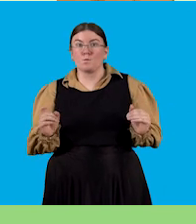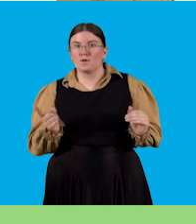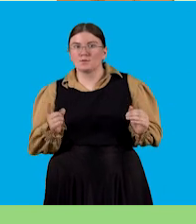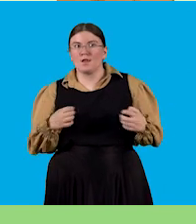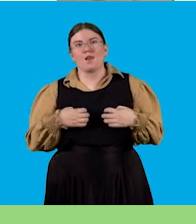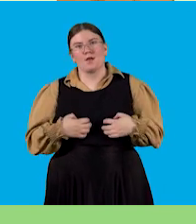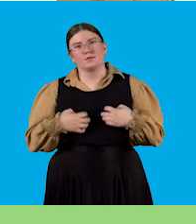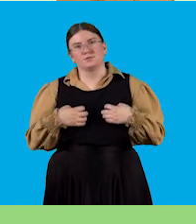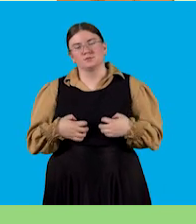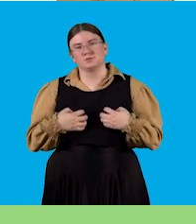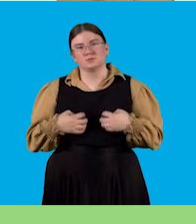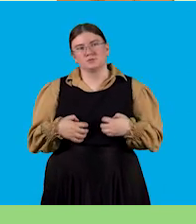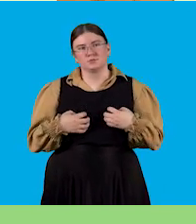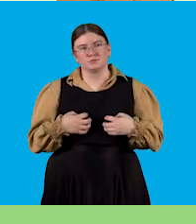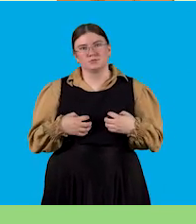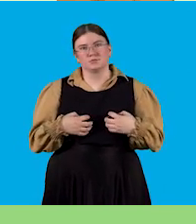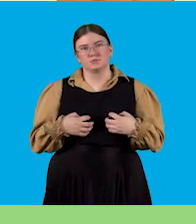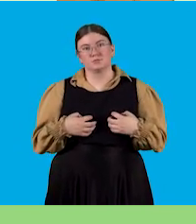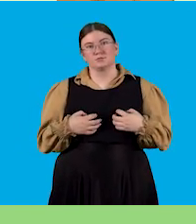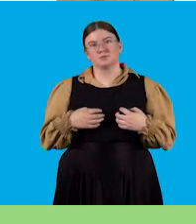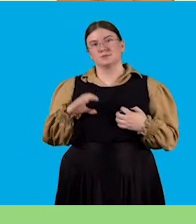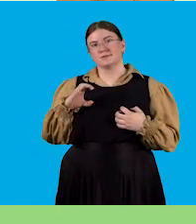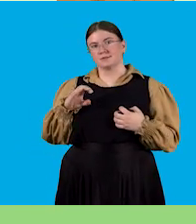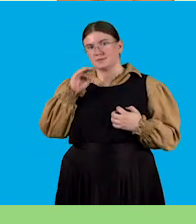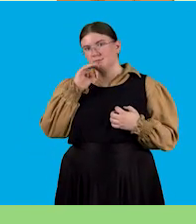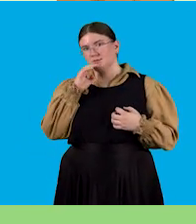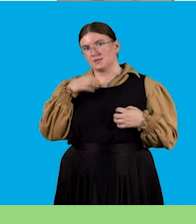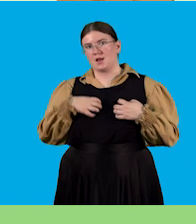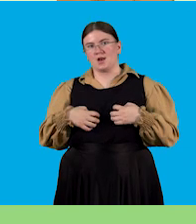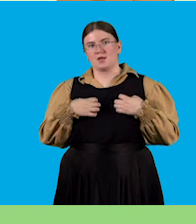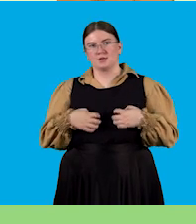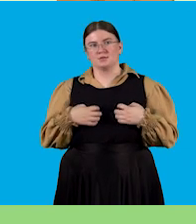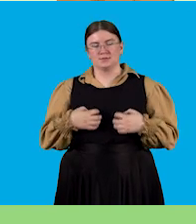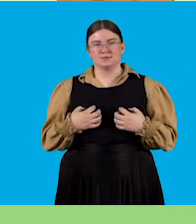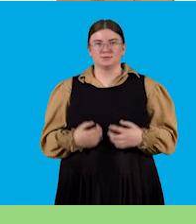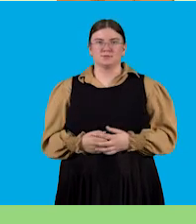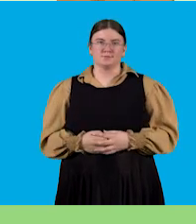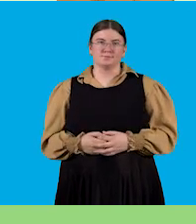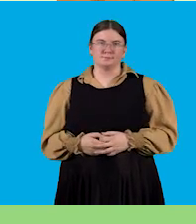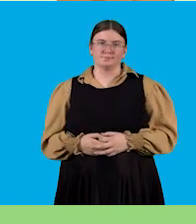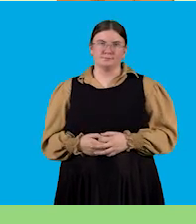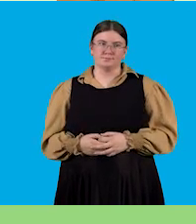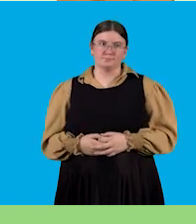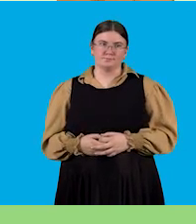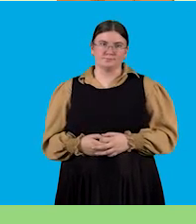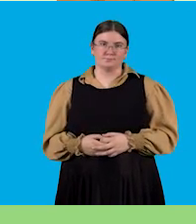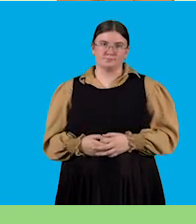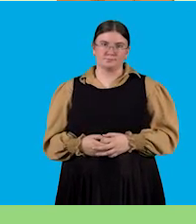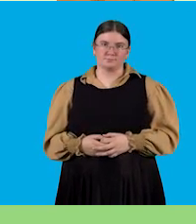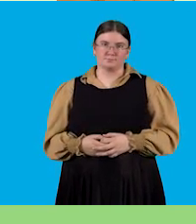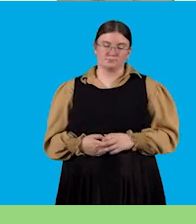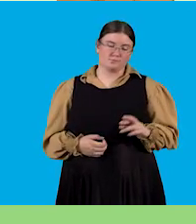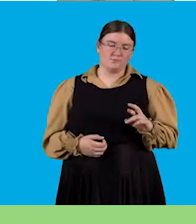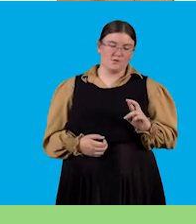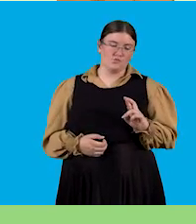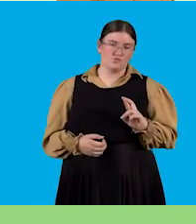that the lungs, this would refer to the lungs, and C is pointing to what